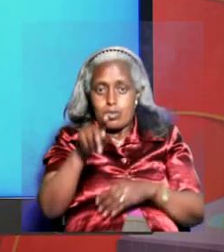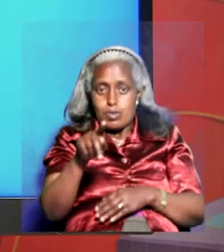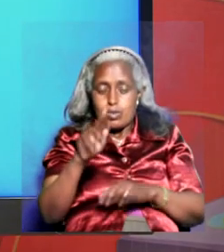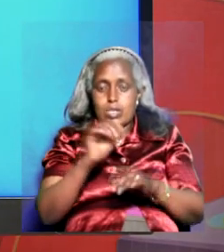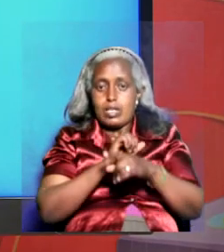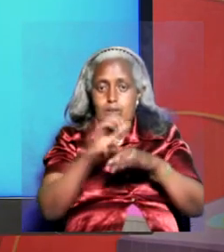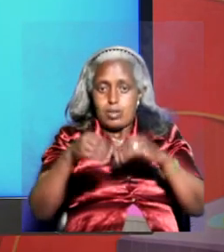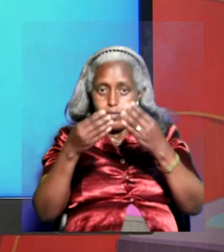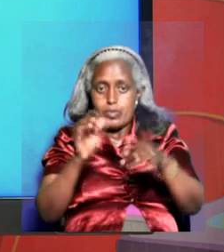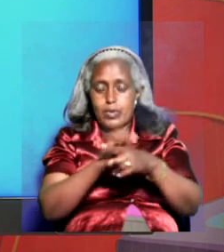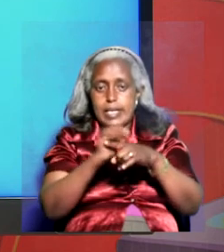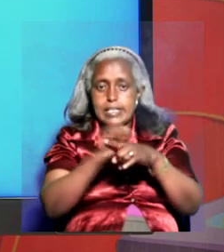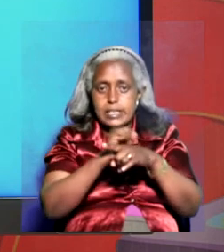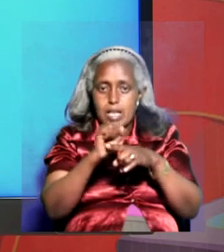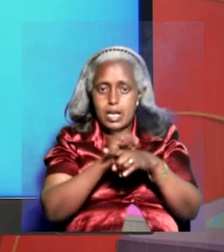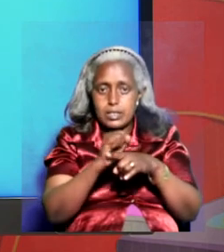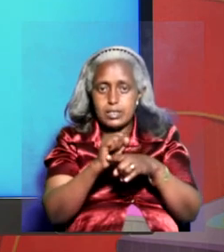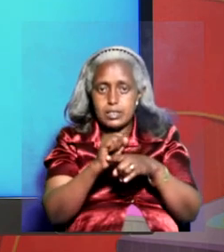give exercise.